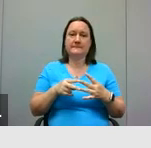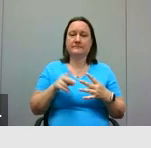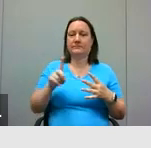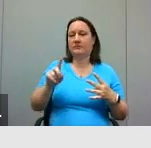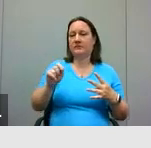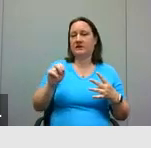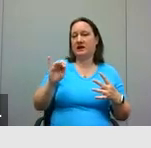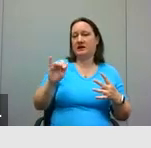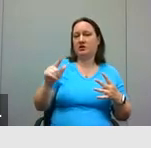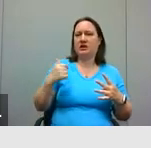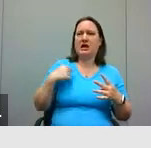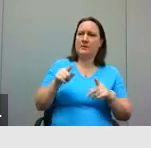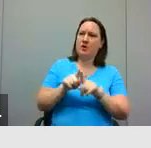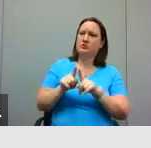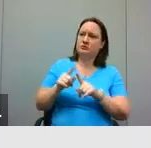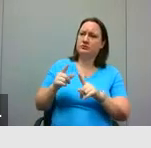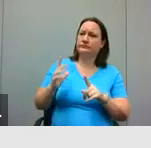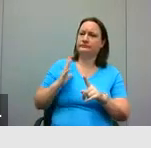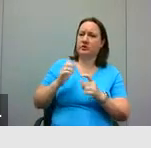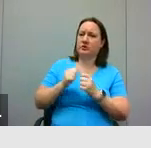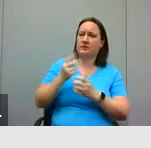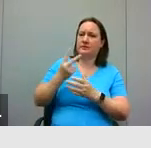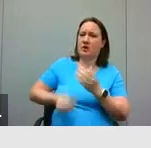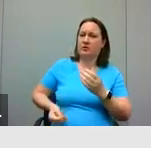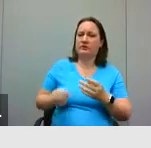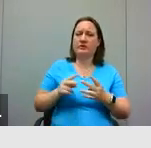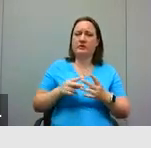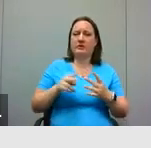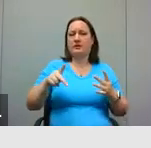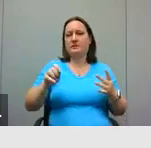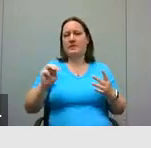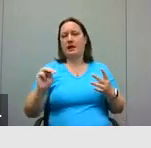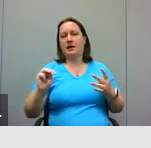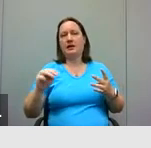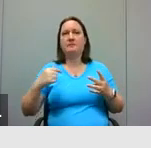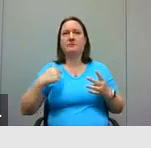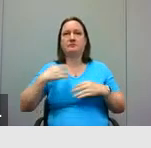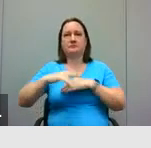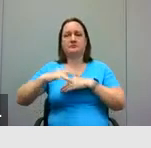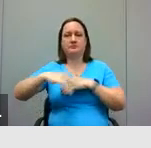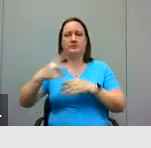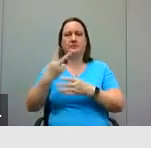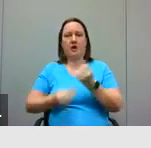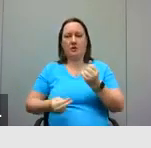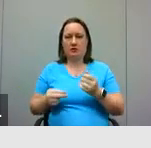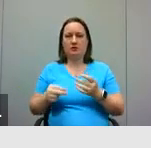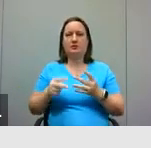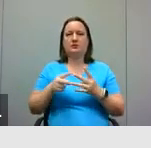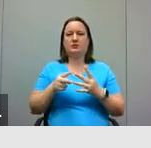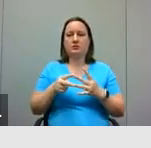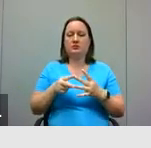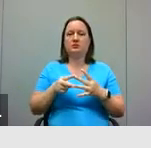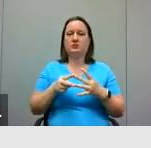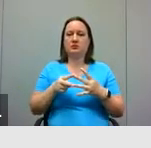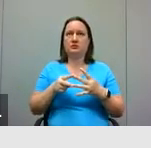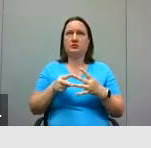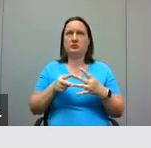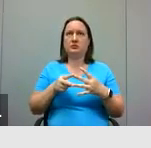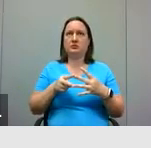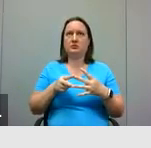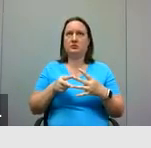for both of those. Yeah, Okay, this is Pam. I'm available as well. okay.